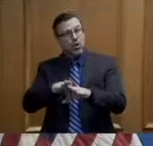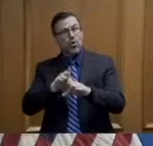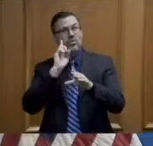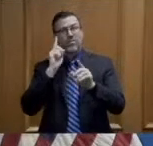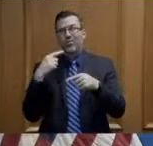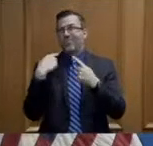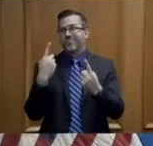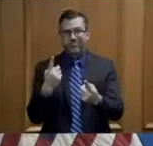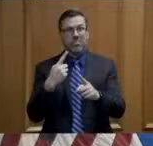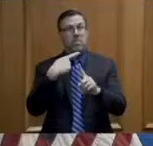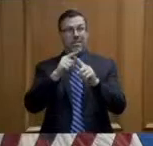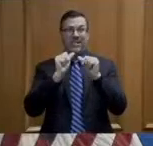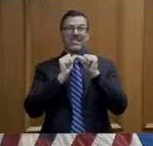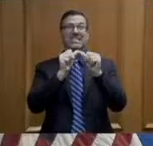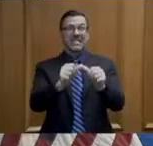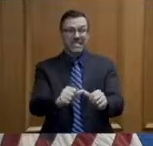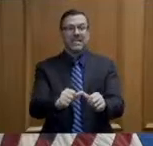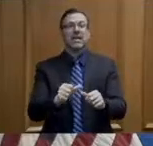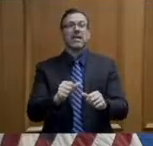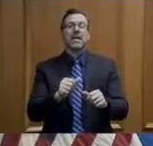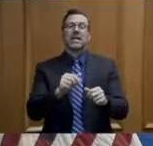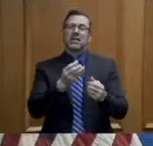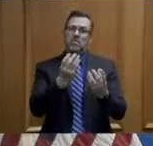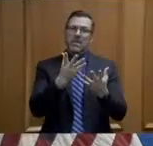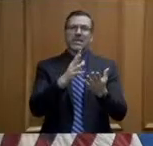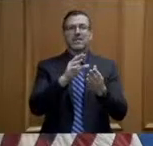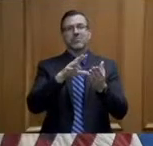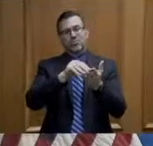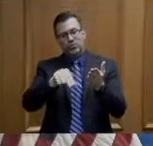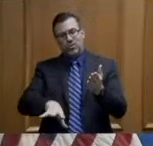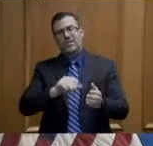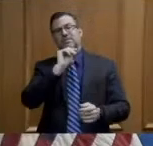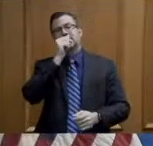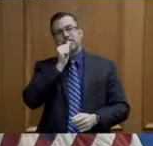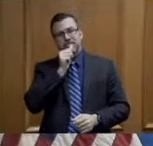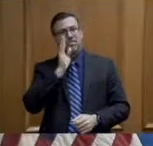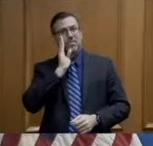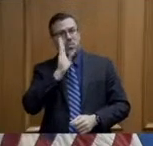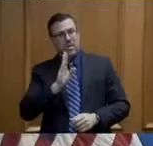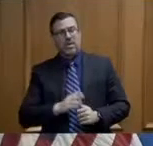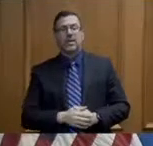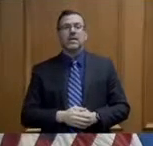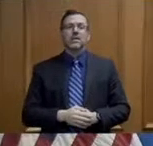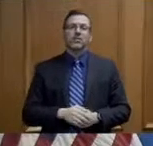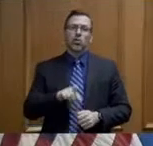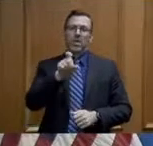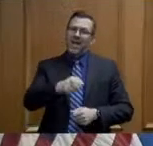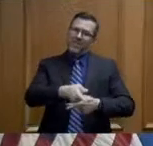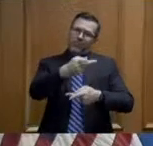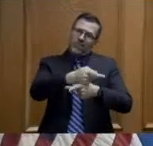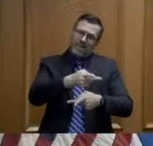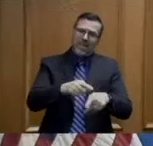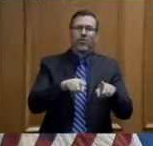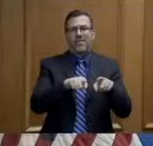students. It will take all of us to ensure the safety and well-being of children during times of closure.